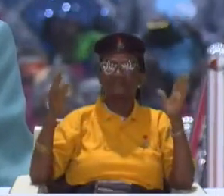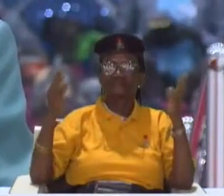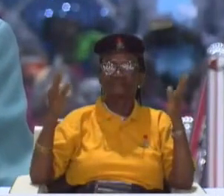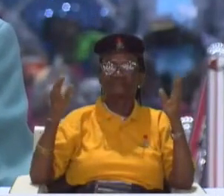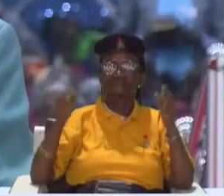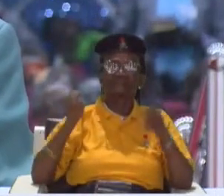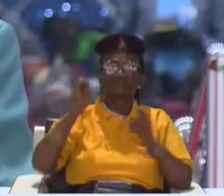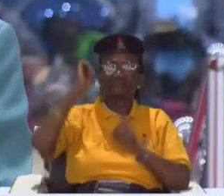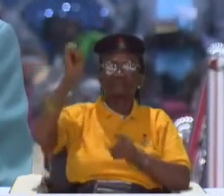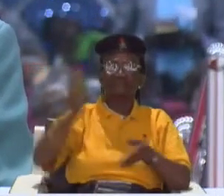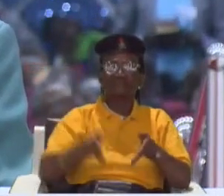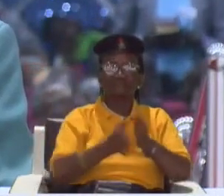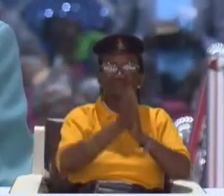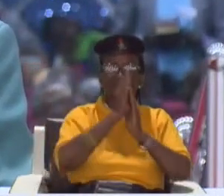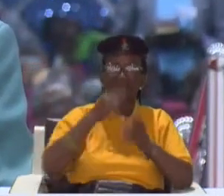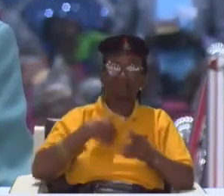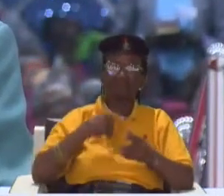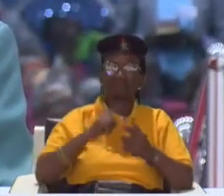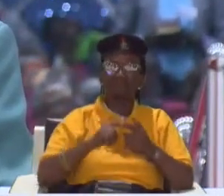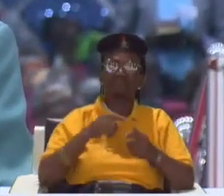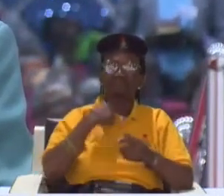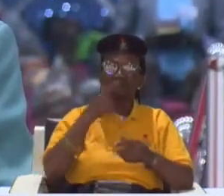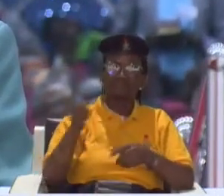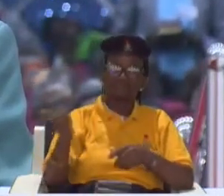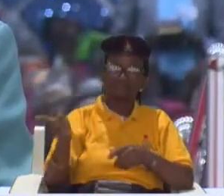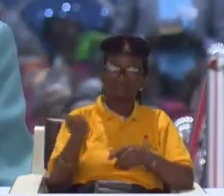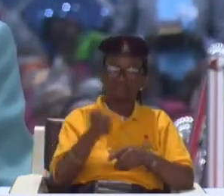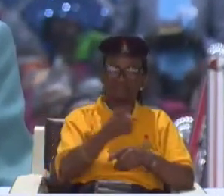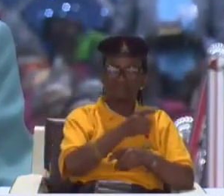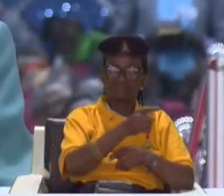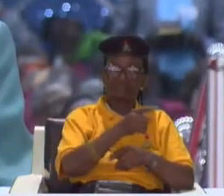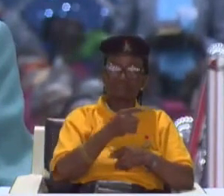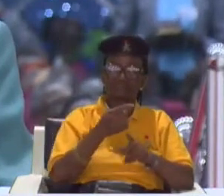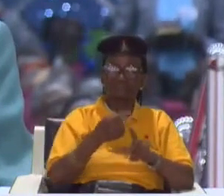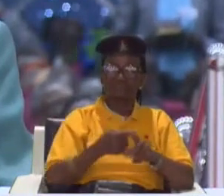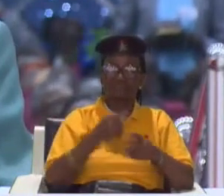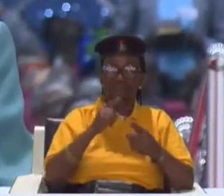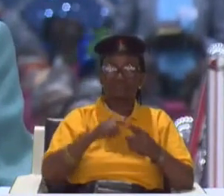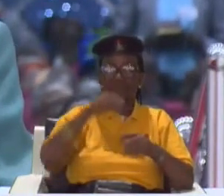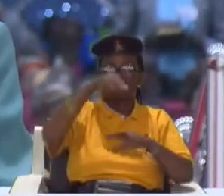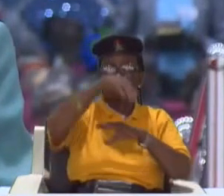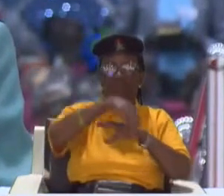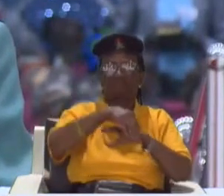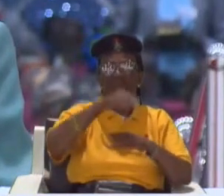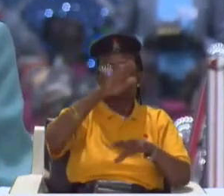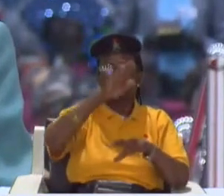asked me to tell you from tonight onward,